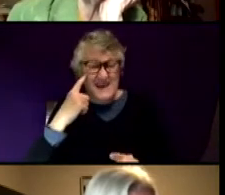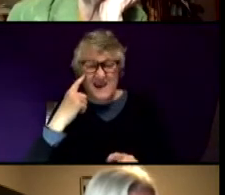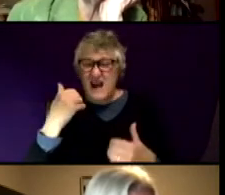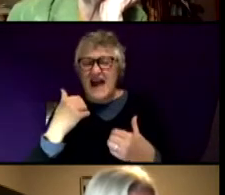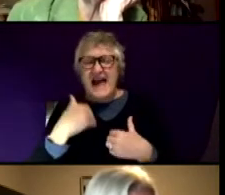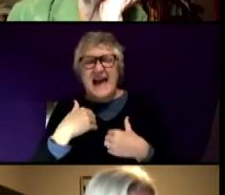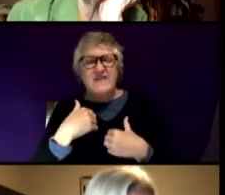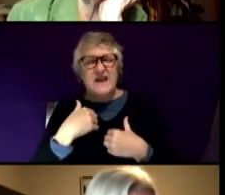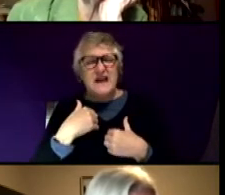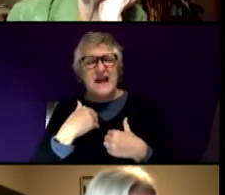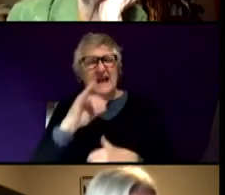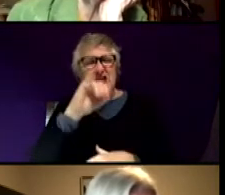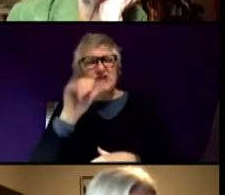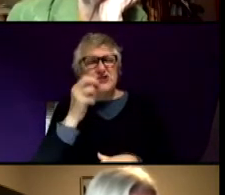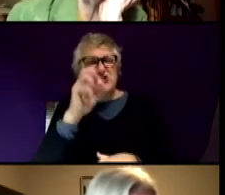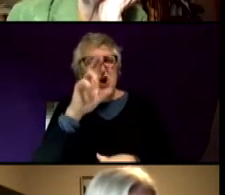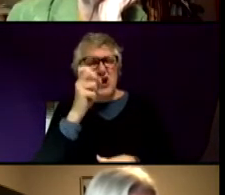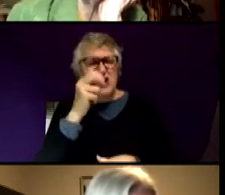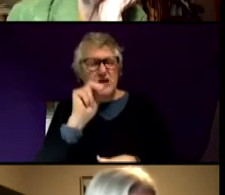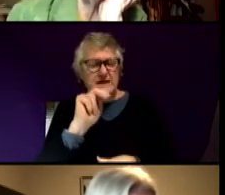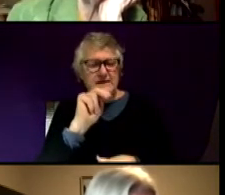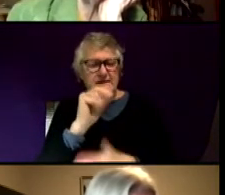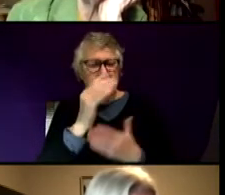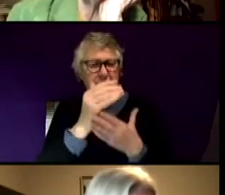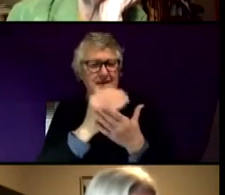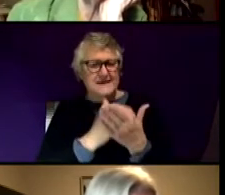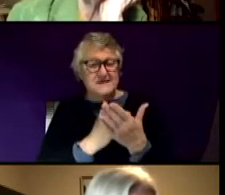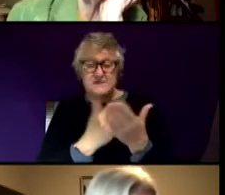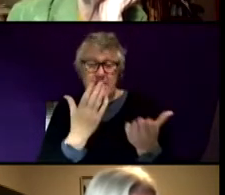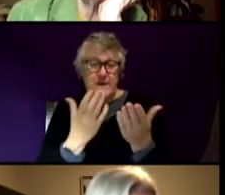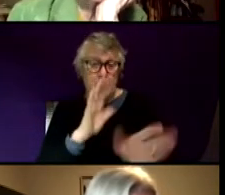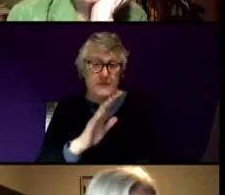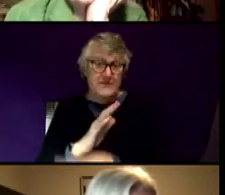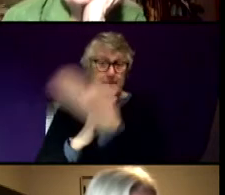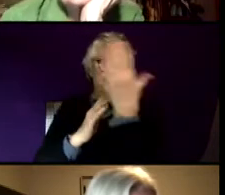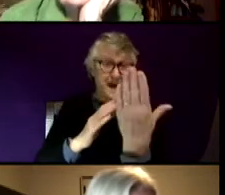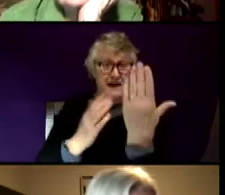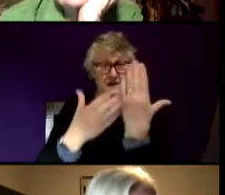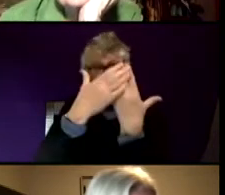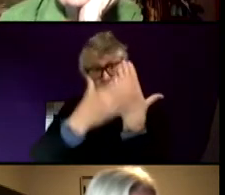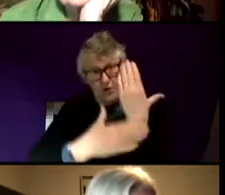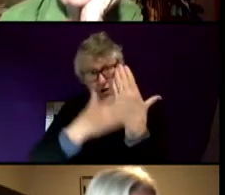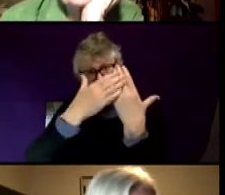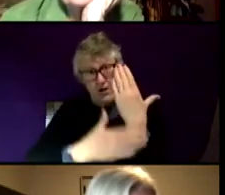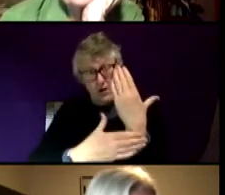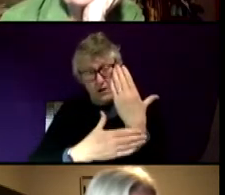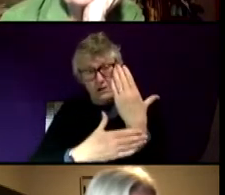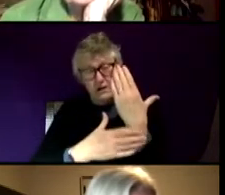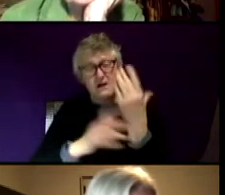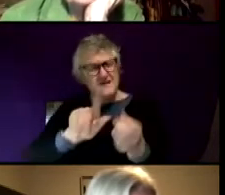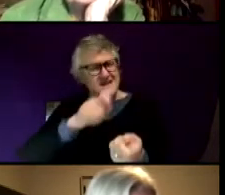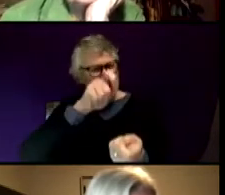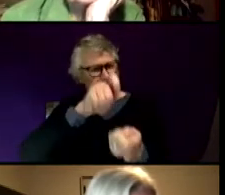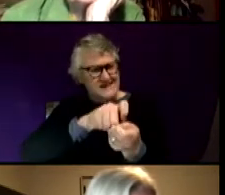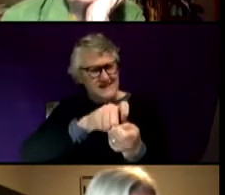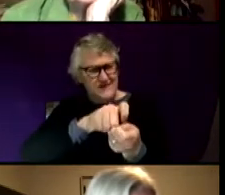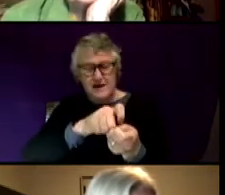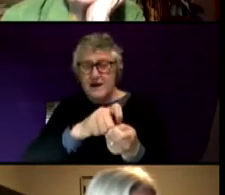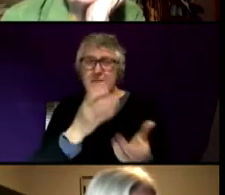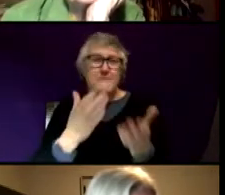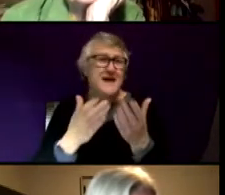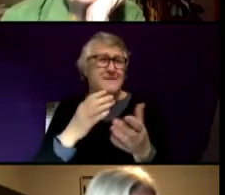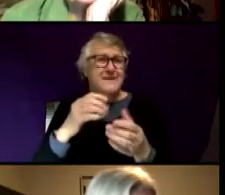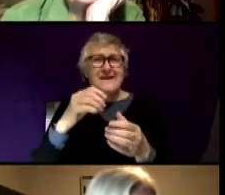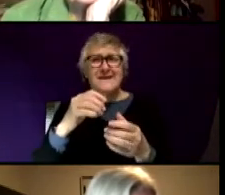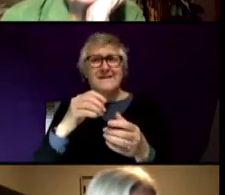specific to the subcommittee or in general, the same for all of it, and maybe even an equity or a mission